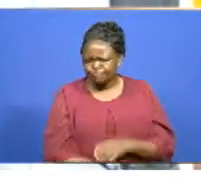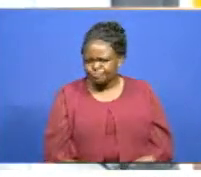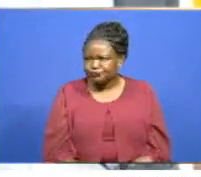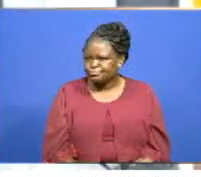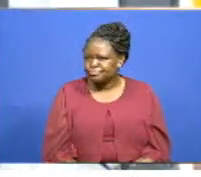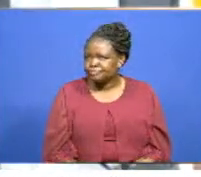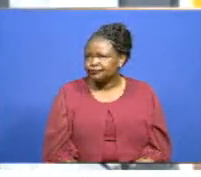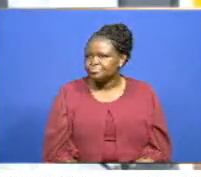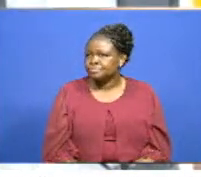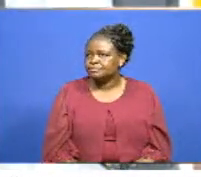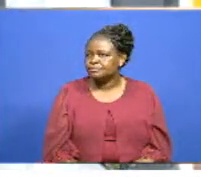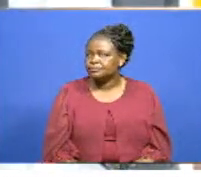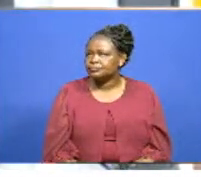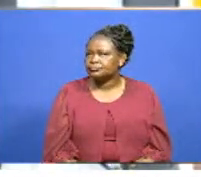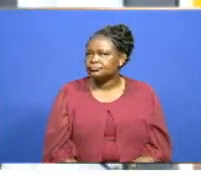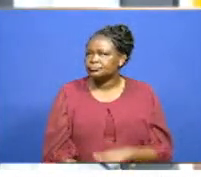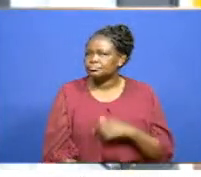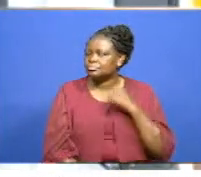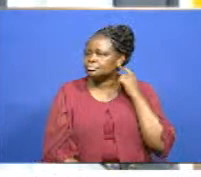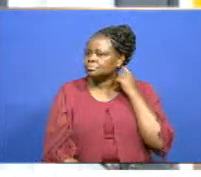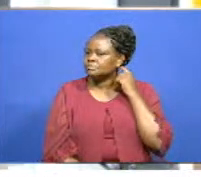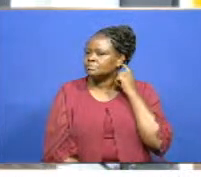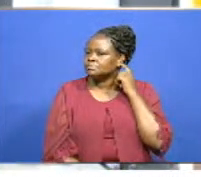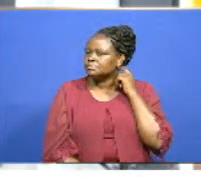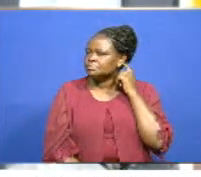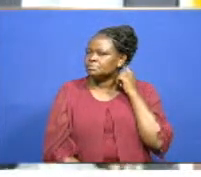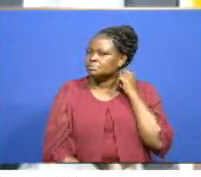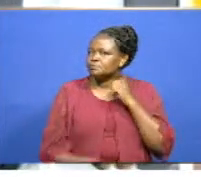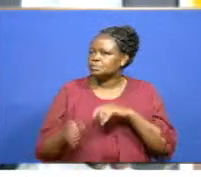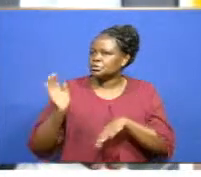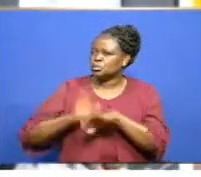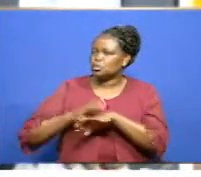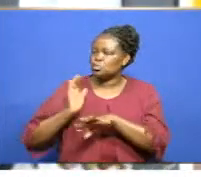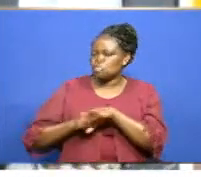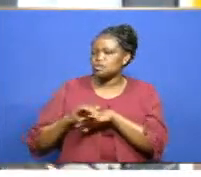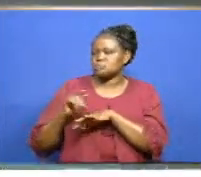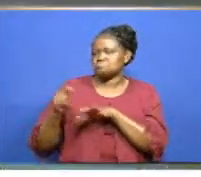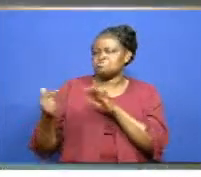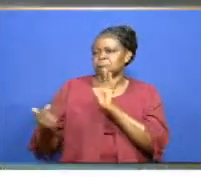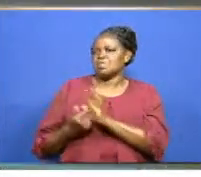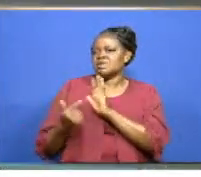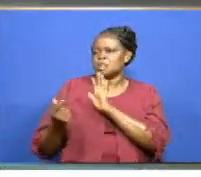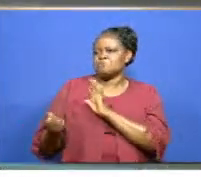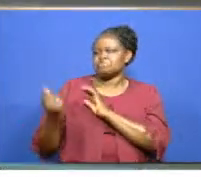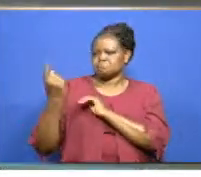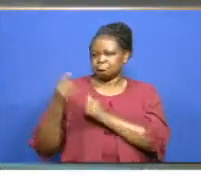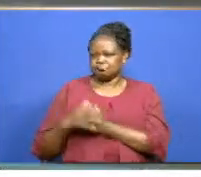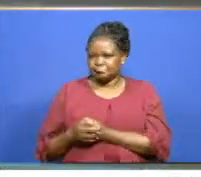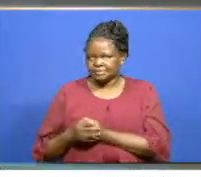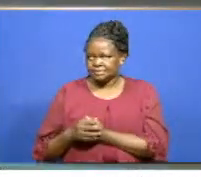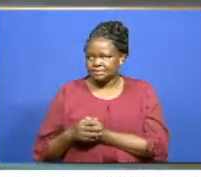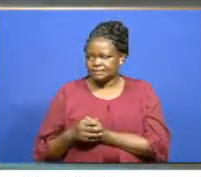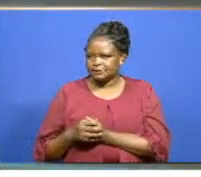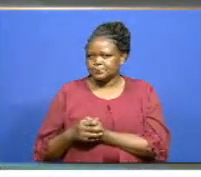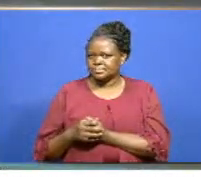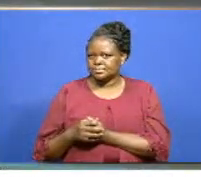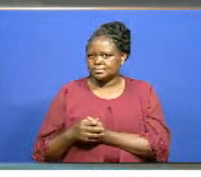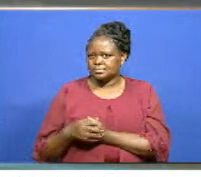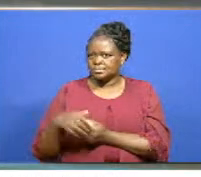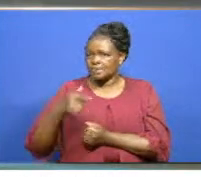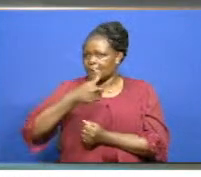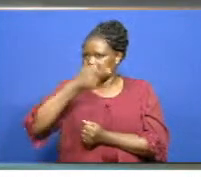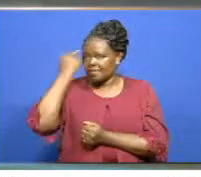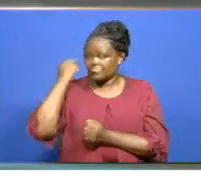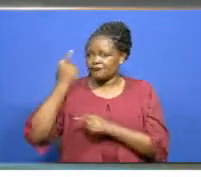So, You know, I think it's good you've raised that point, and because from